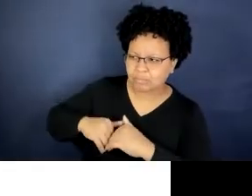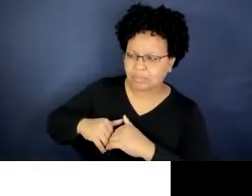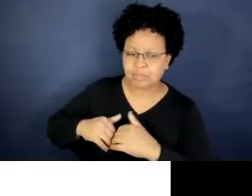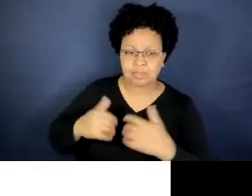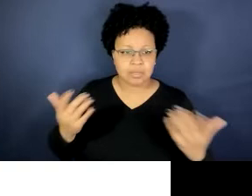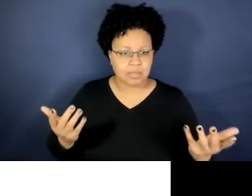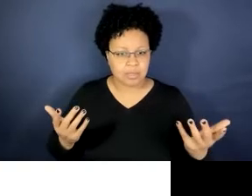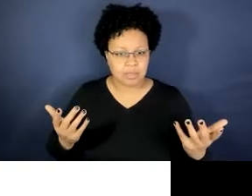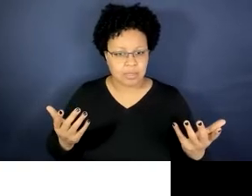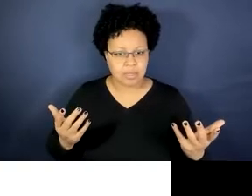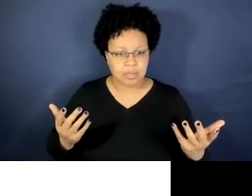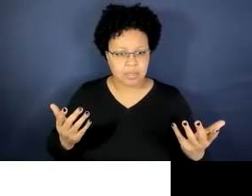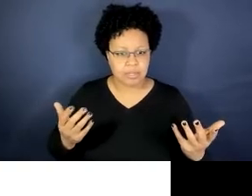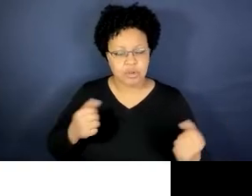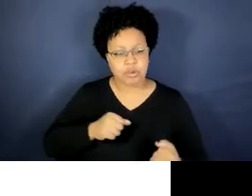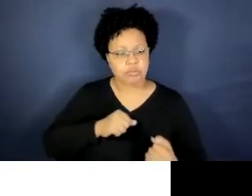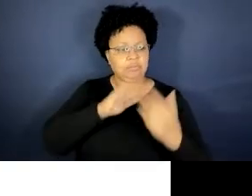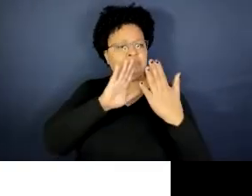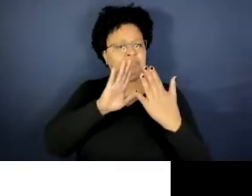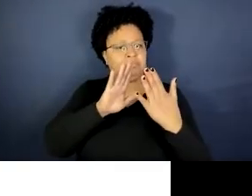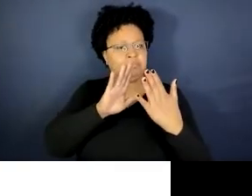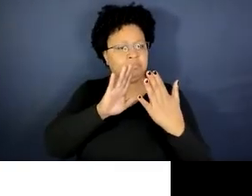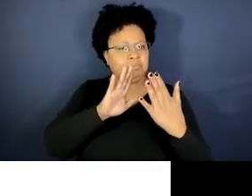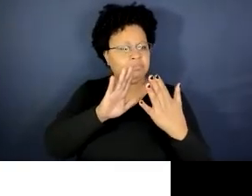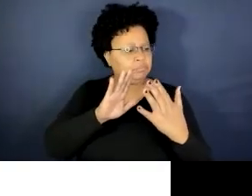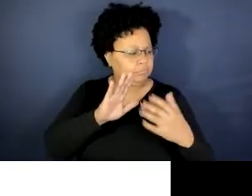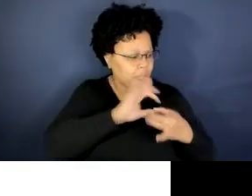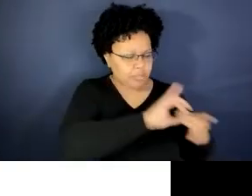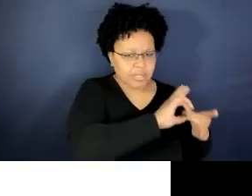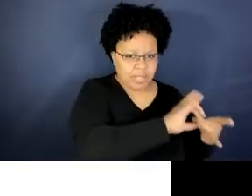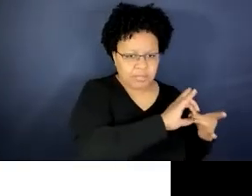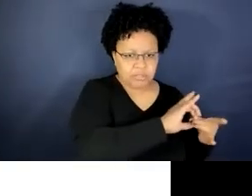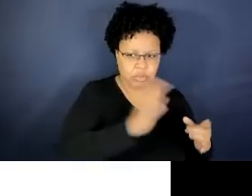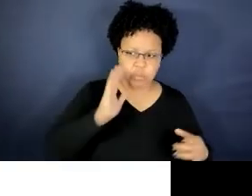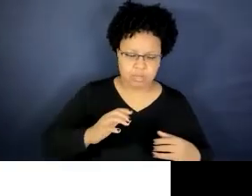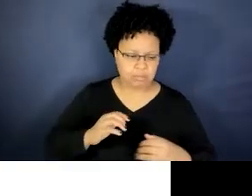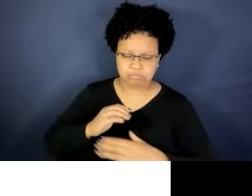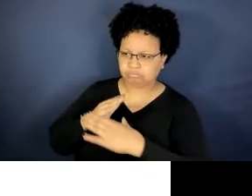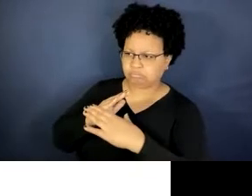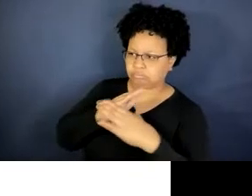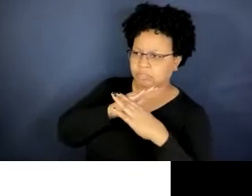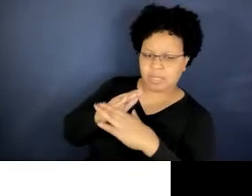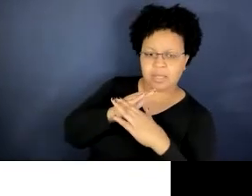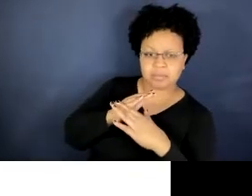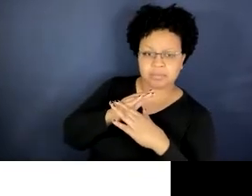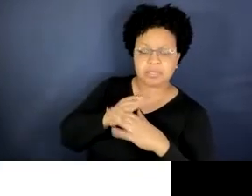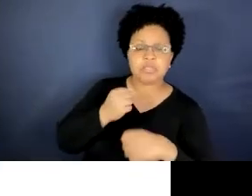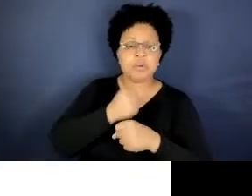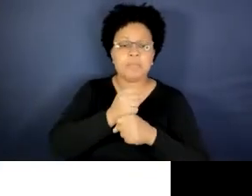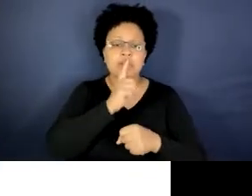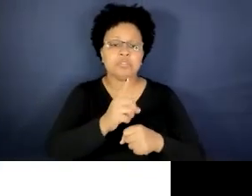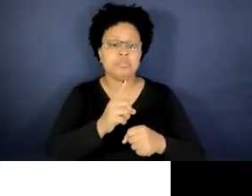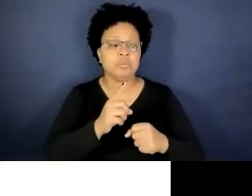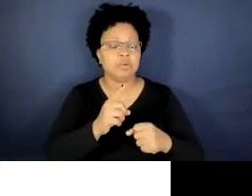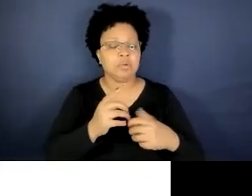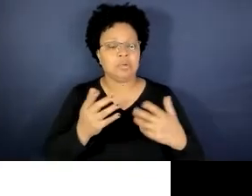family when you are attached to them? So we want to make sure that we are nurturing and